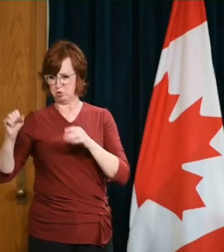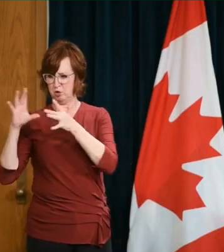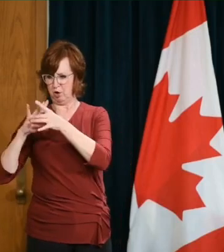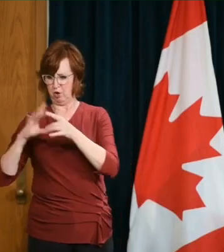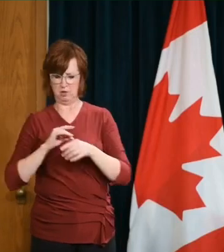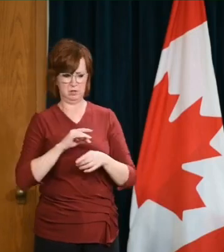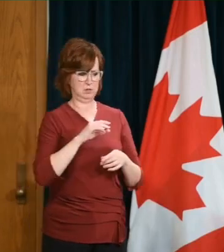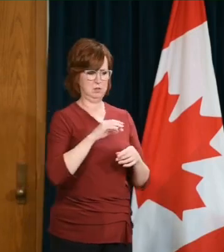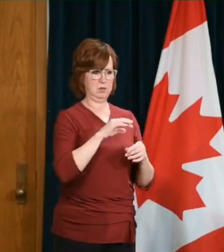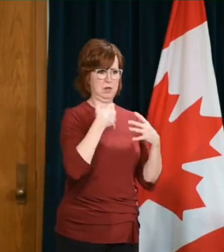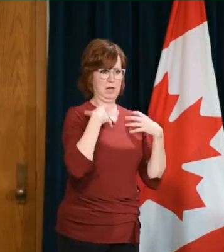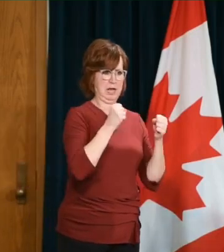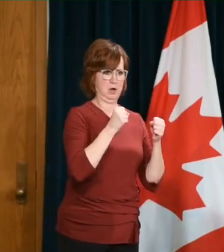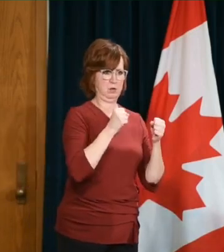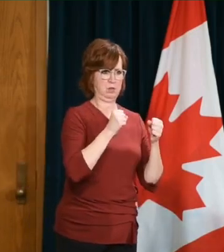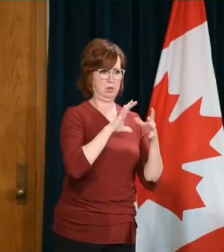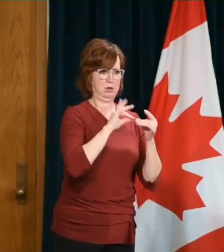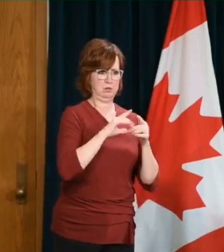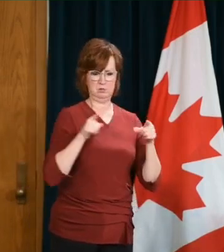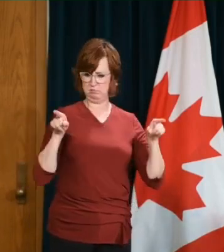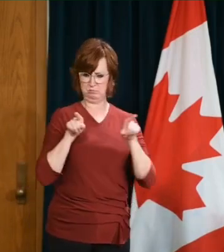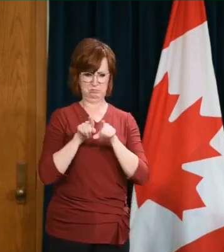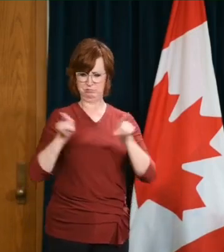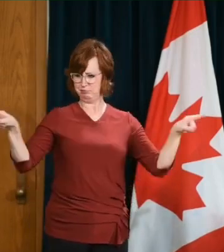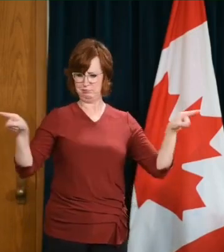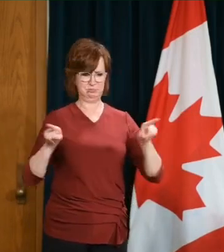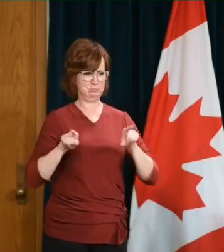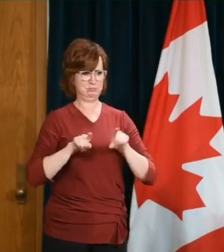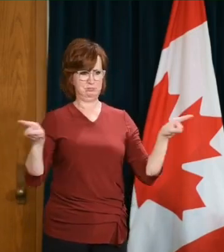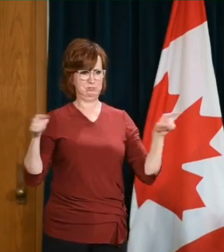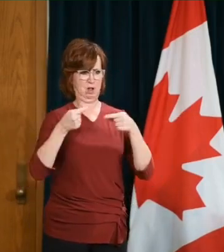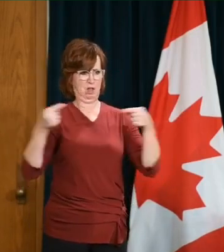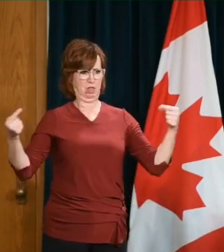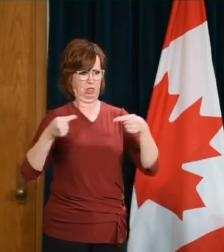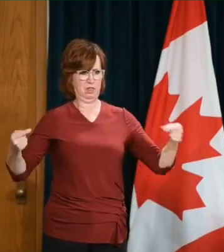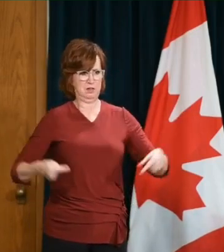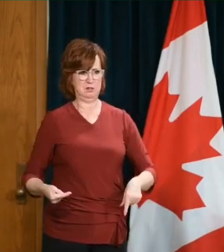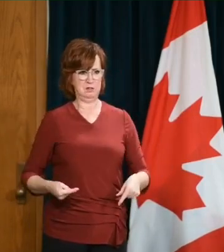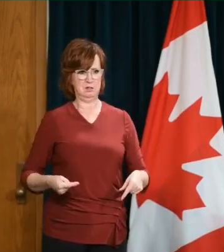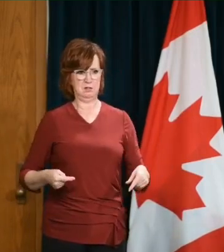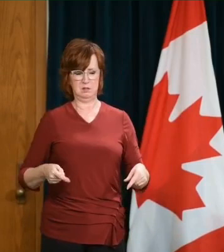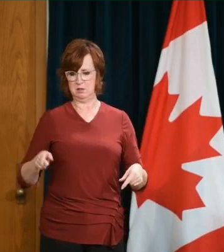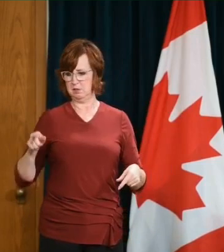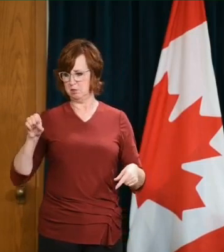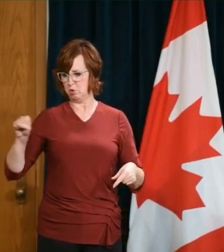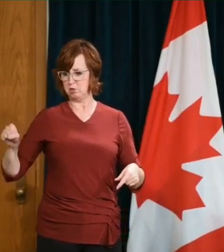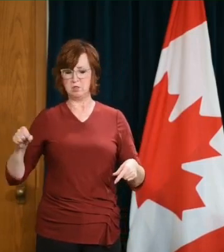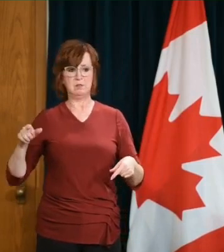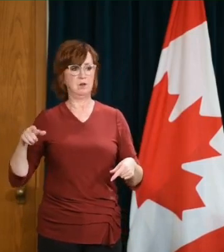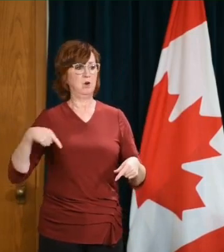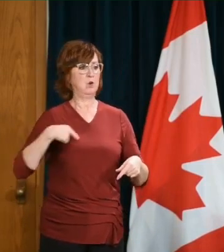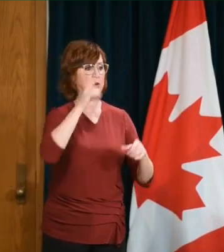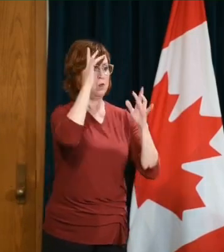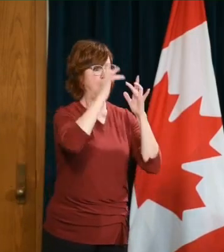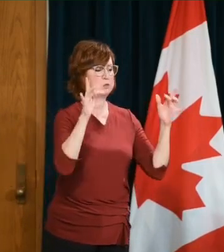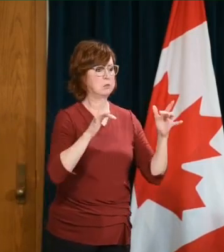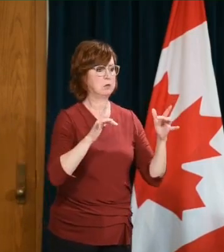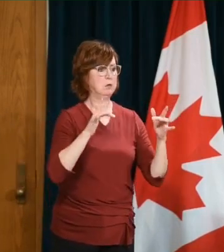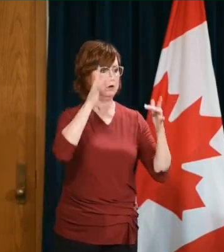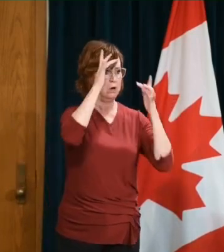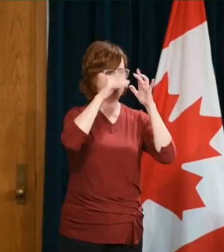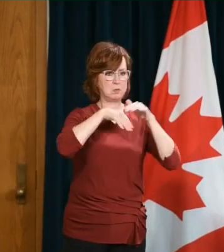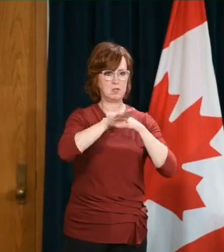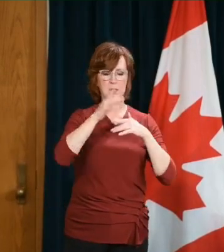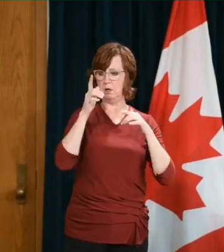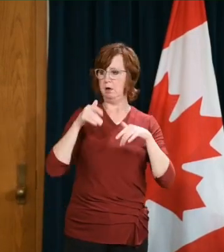We've heard reports of homeless people with symptoms being bounced between shelters and hospitals. I'm just wondering what you're doing as Premier to